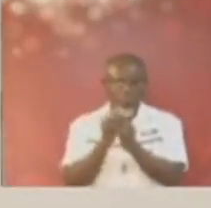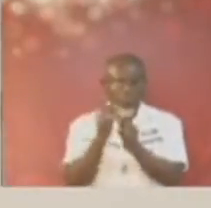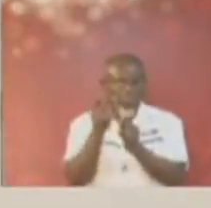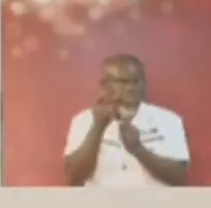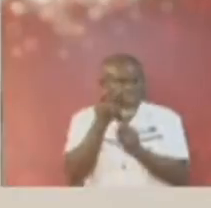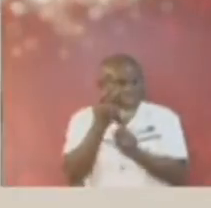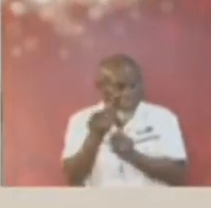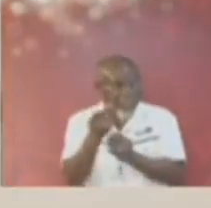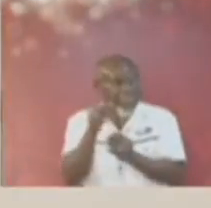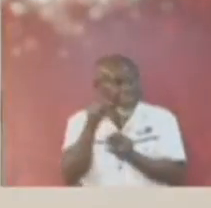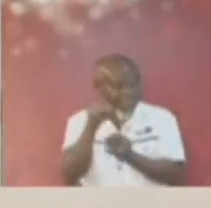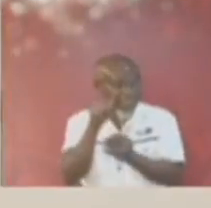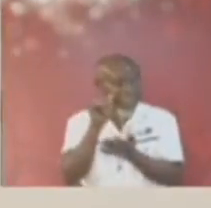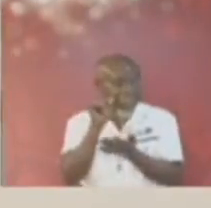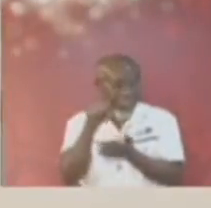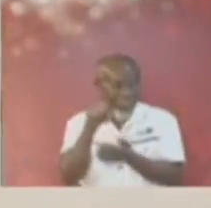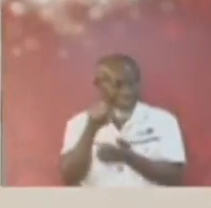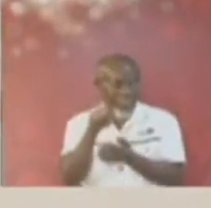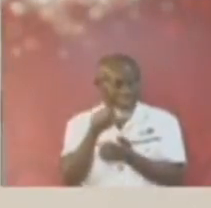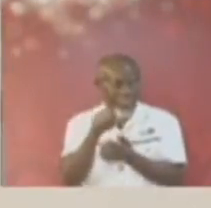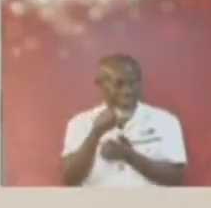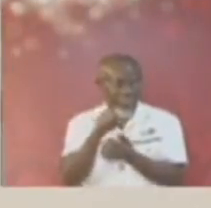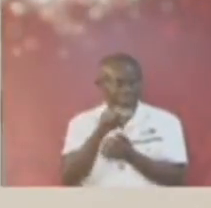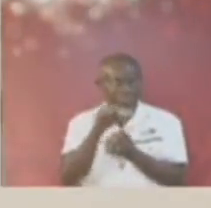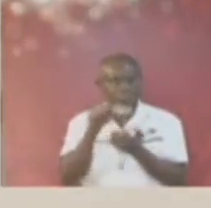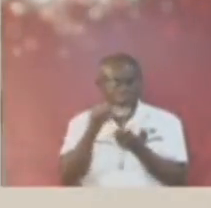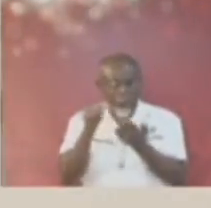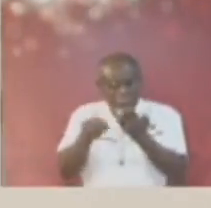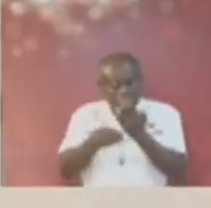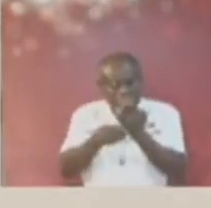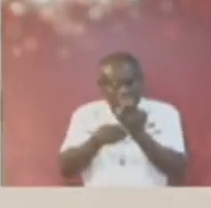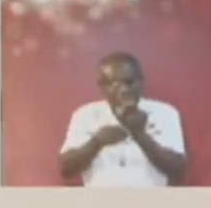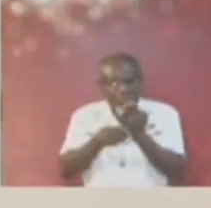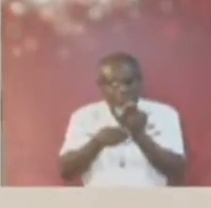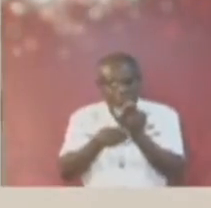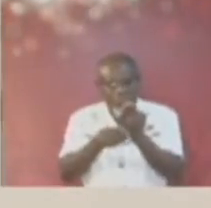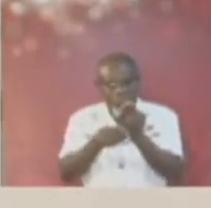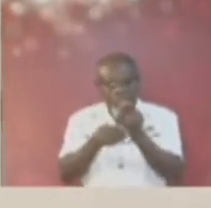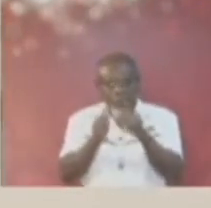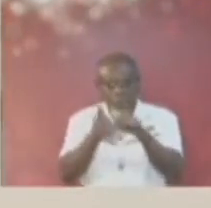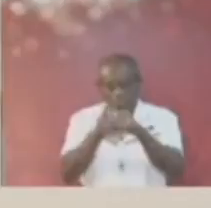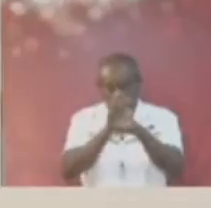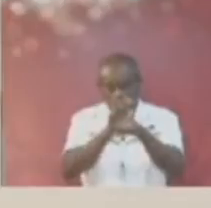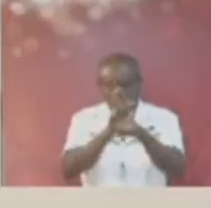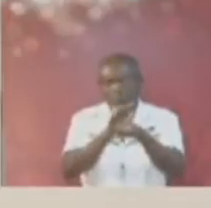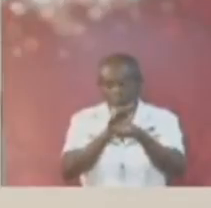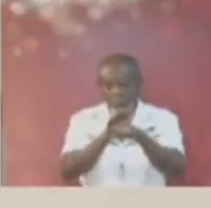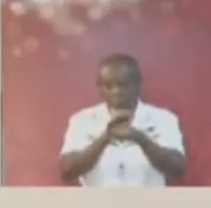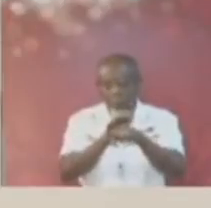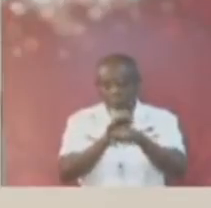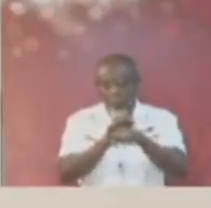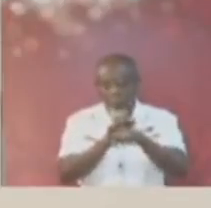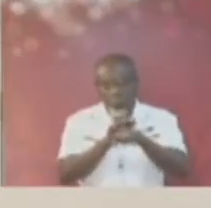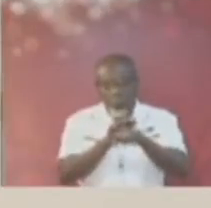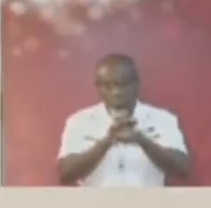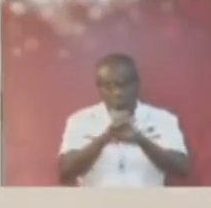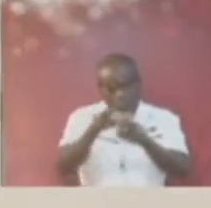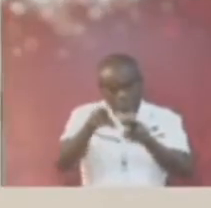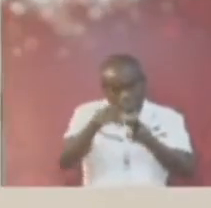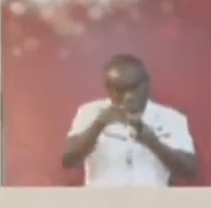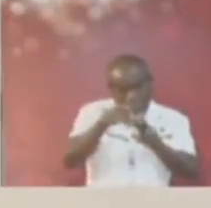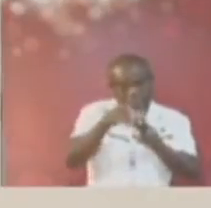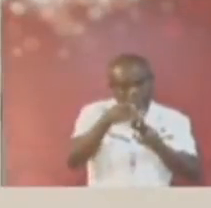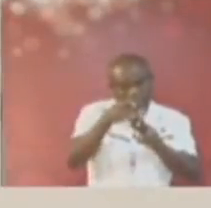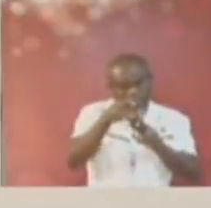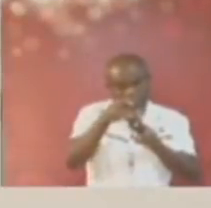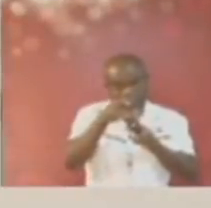fueling the current numbers of cases that we are seeing. We also, as time goes forward, if new